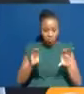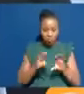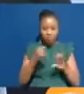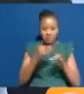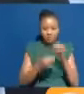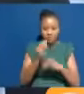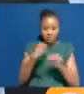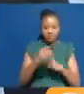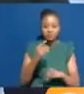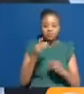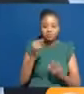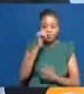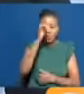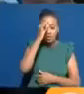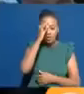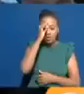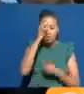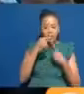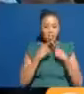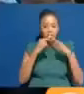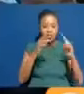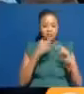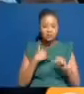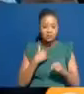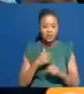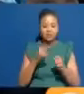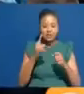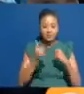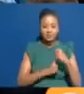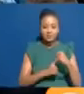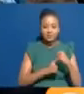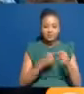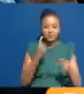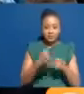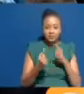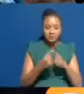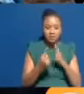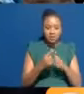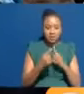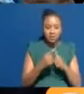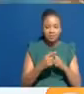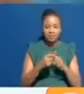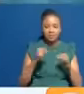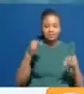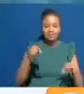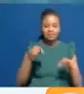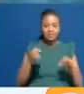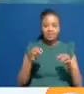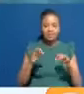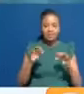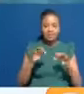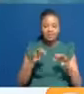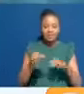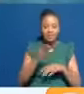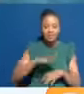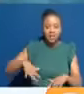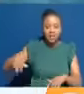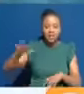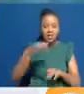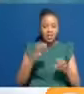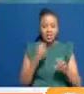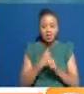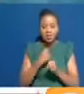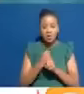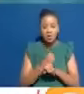of a six-year moratorium on logging to enable residents eka living. Dunia hii ilikuwa dunia ya mbao.